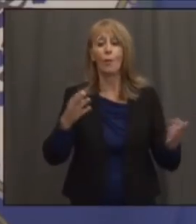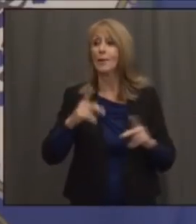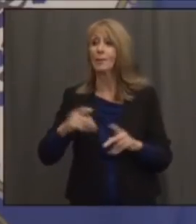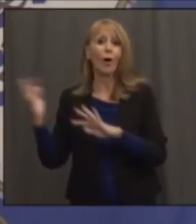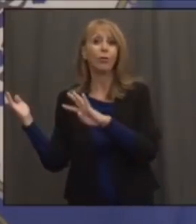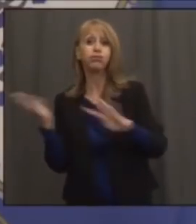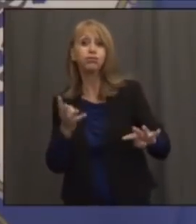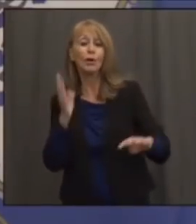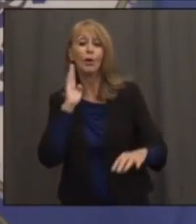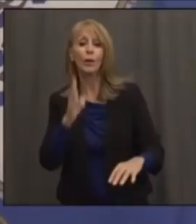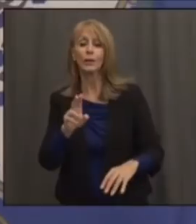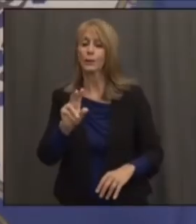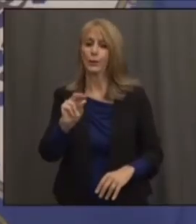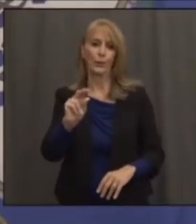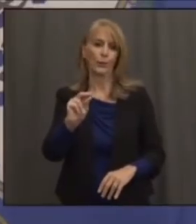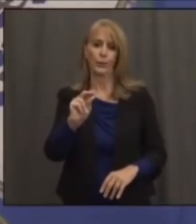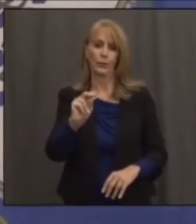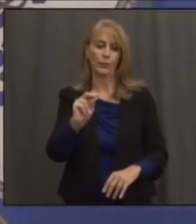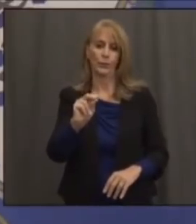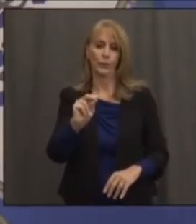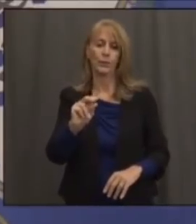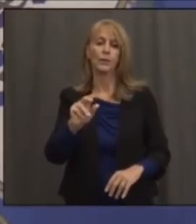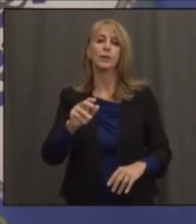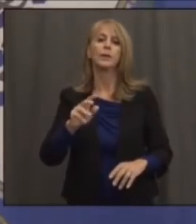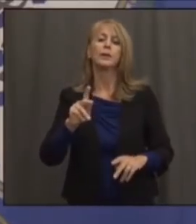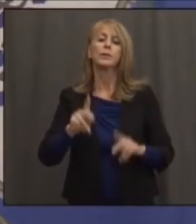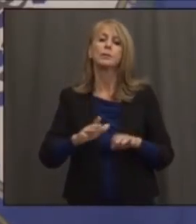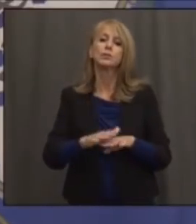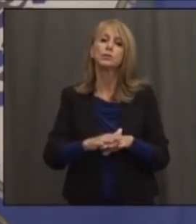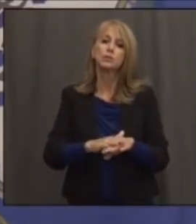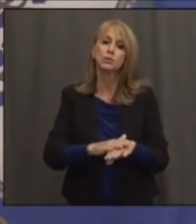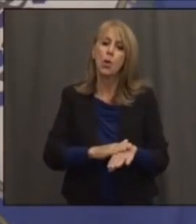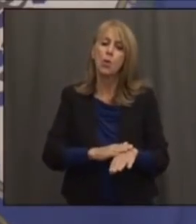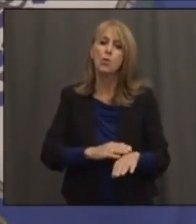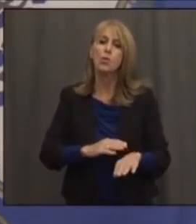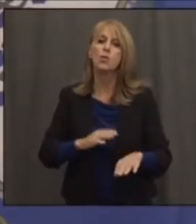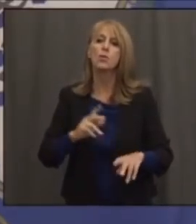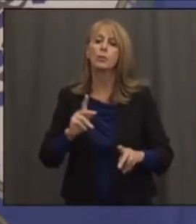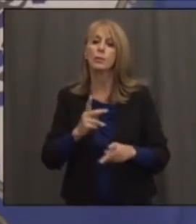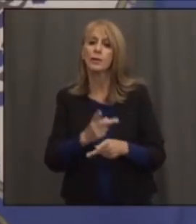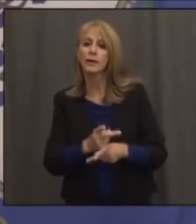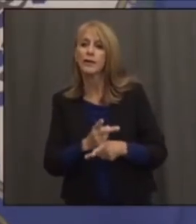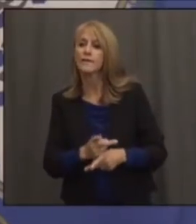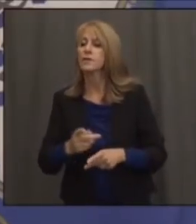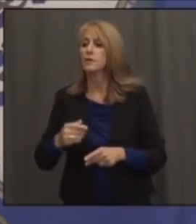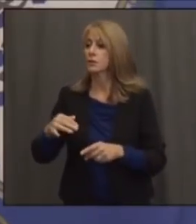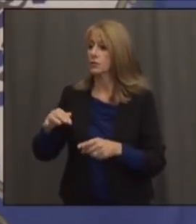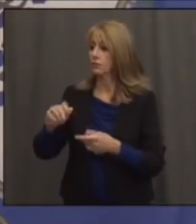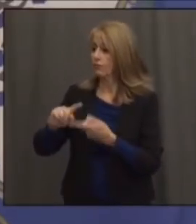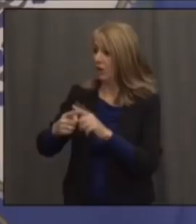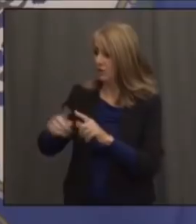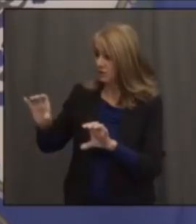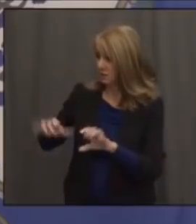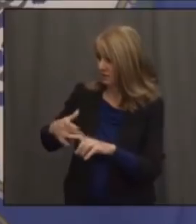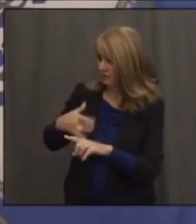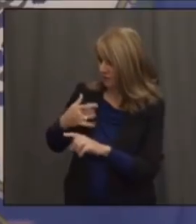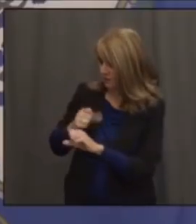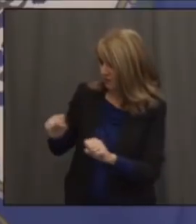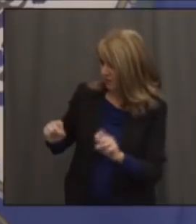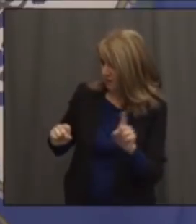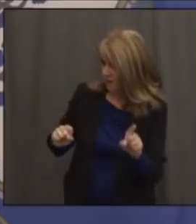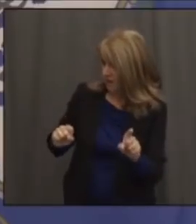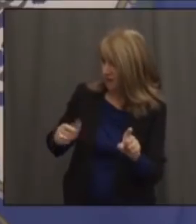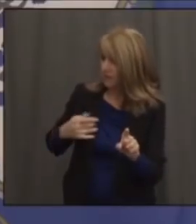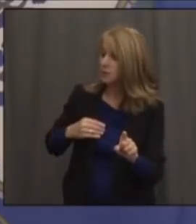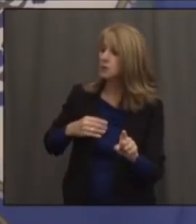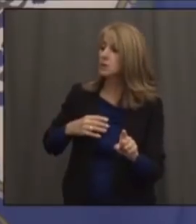necessarily mean everybody goes pouring back in. You know, people are getting cautious. They talk to their friends. They get some confidence. They see